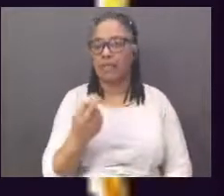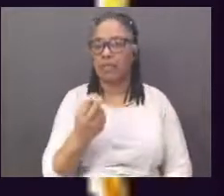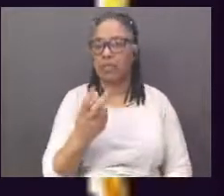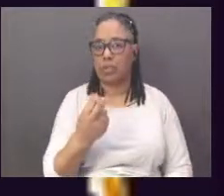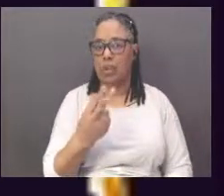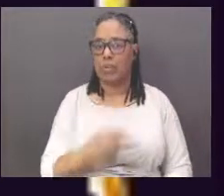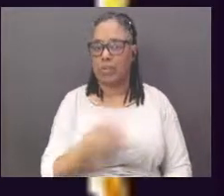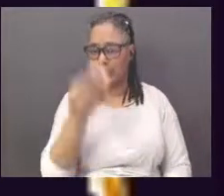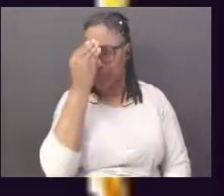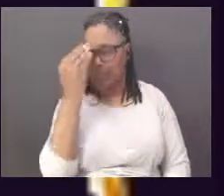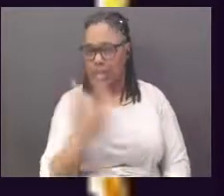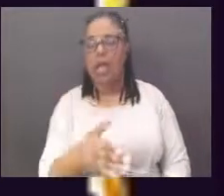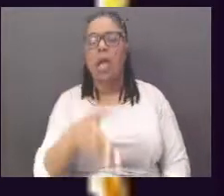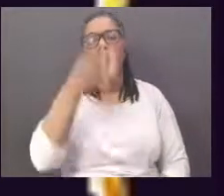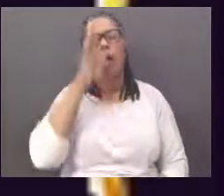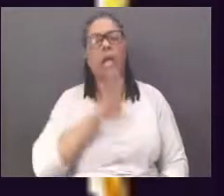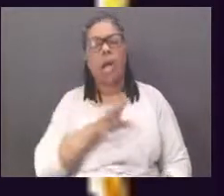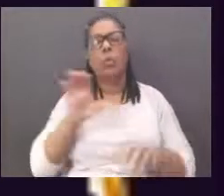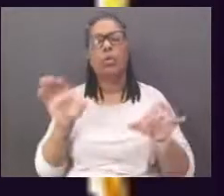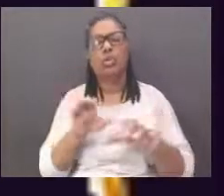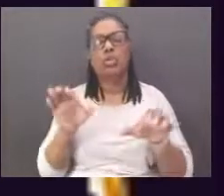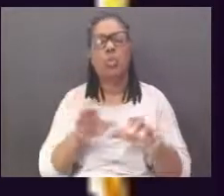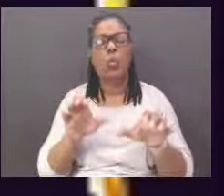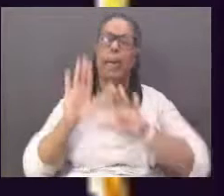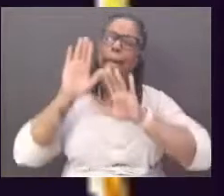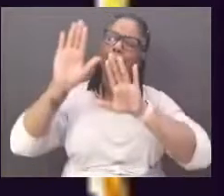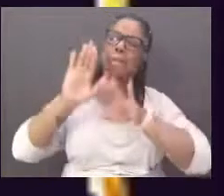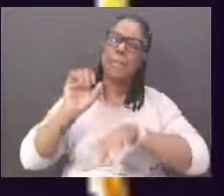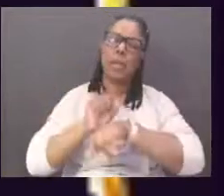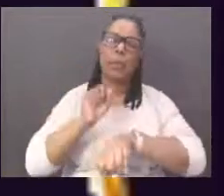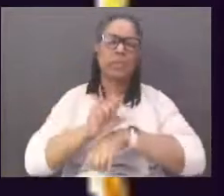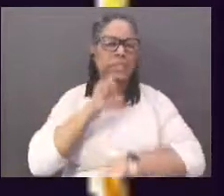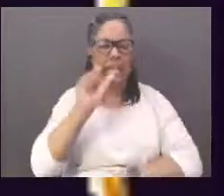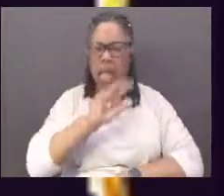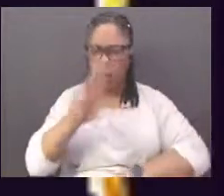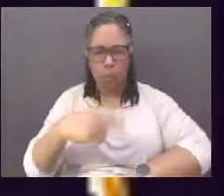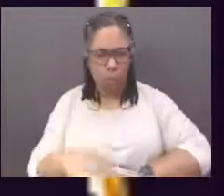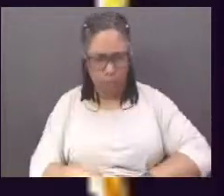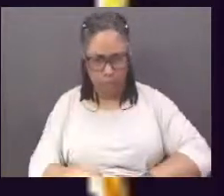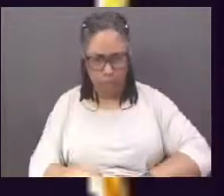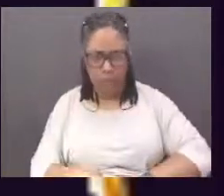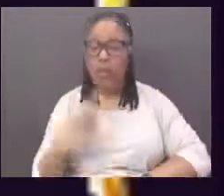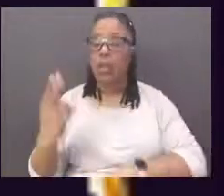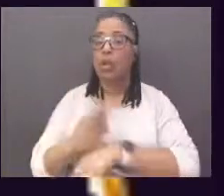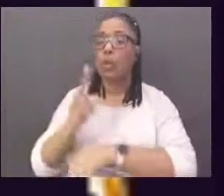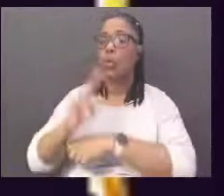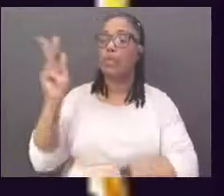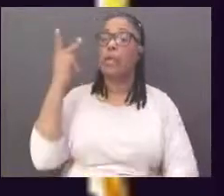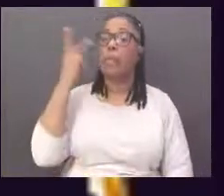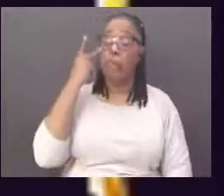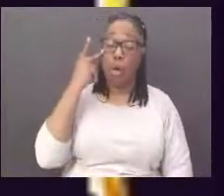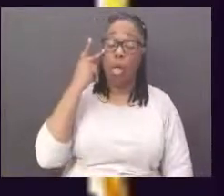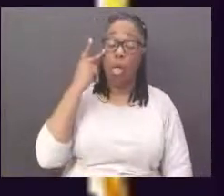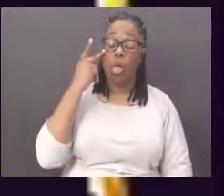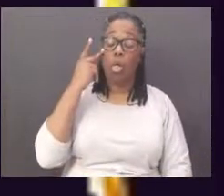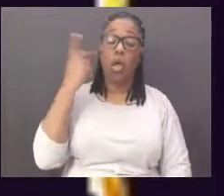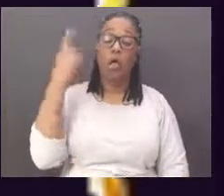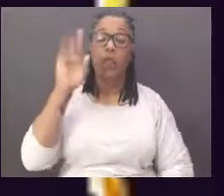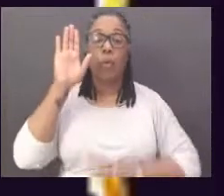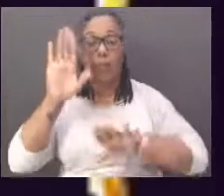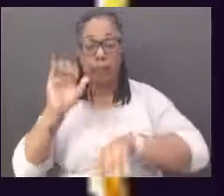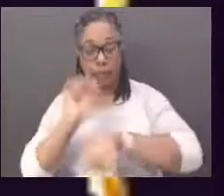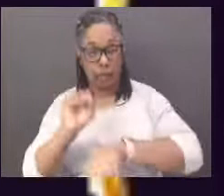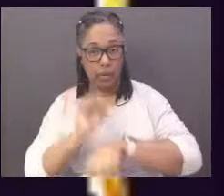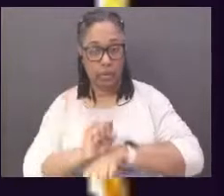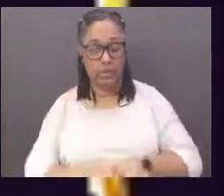God was doing unusual miracles by the hands of Paul. Paul was doing some extraordinary miracles, and these miracles